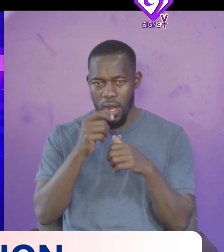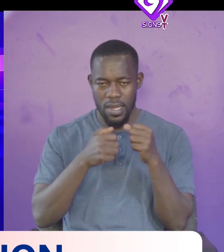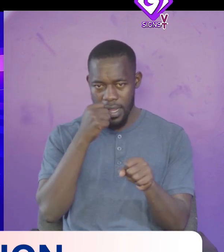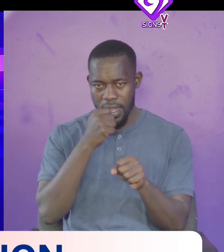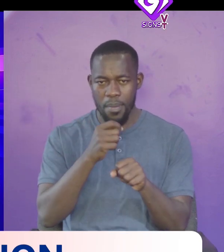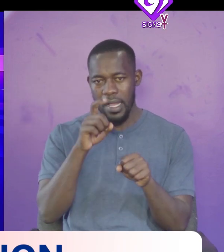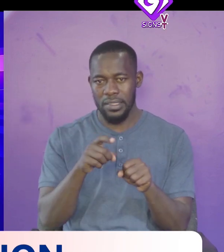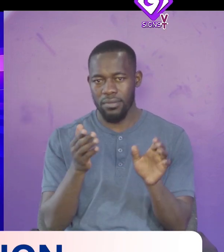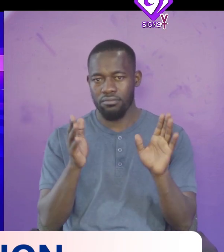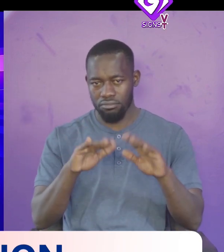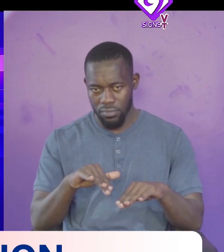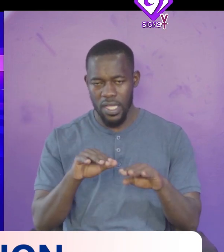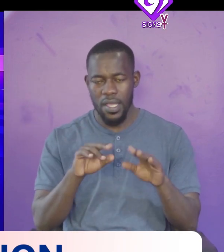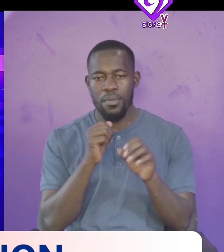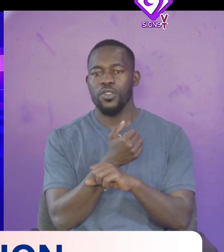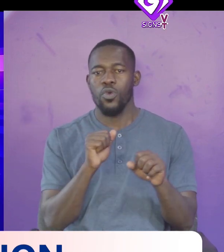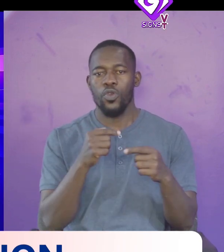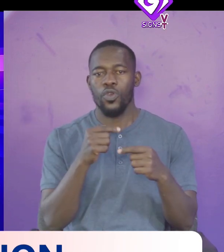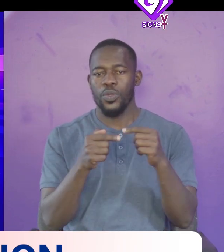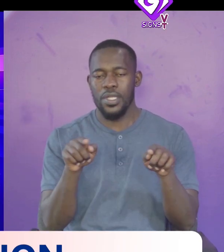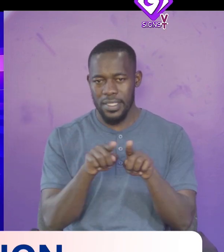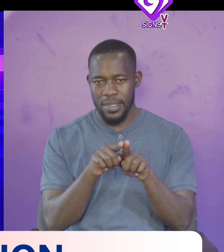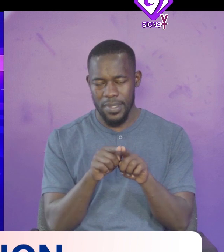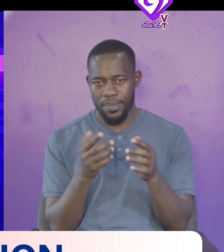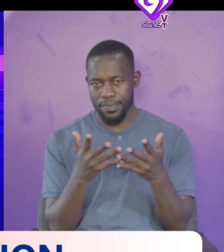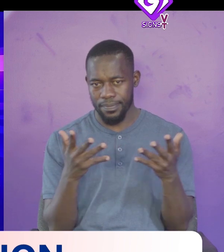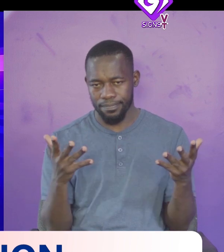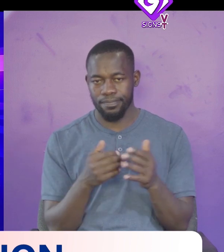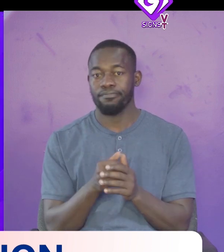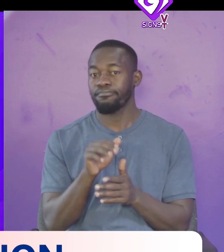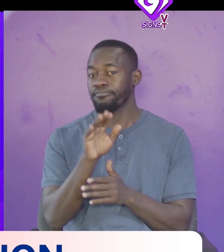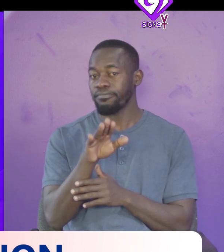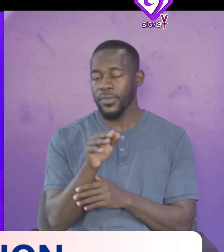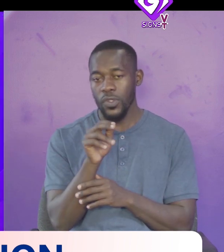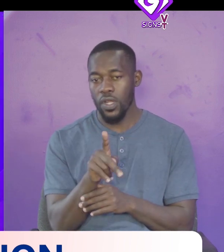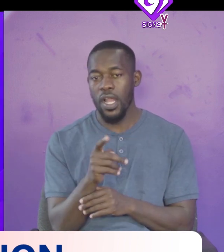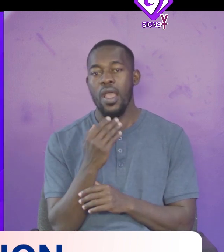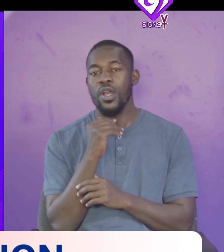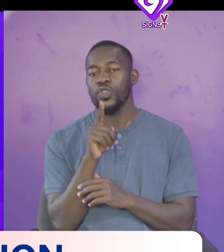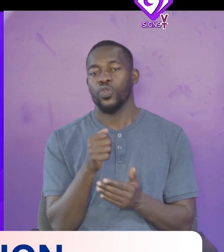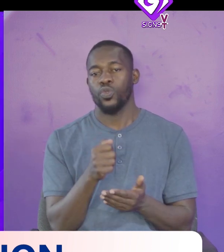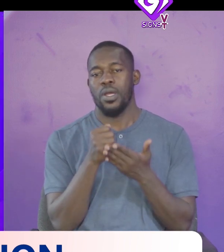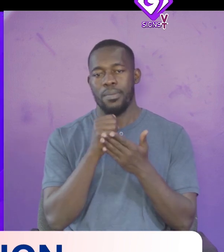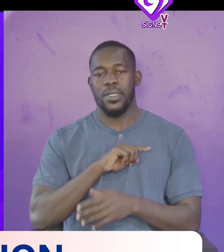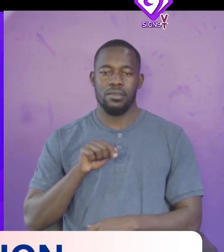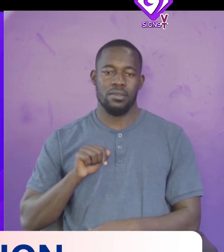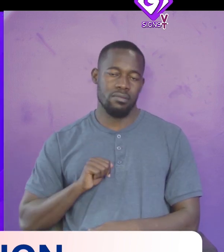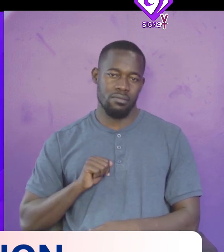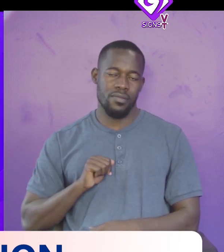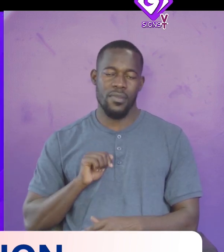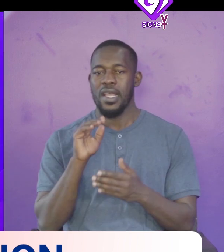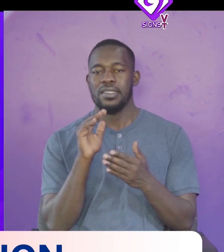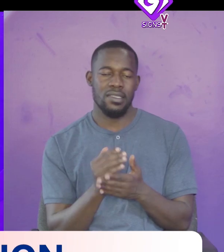continue using that. That's an abuse of the courts. I want you to help us here, Nicholas. You know, some of